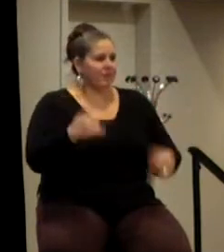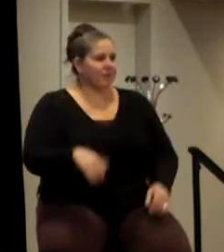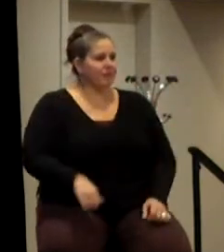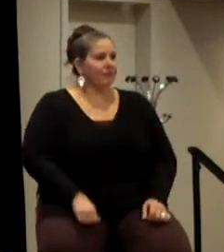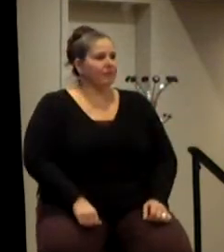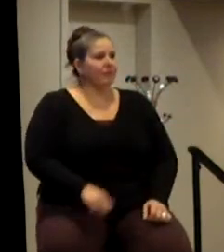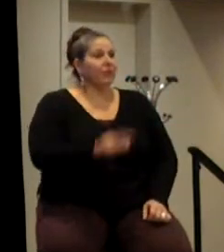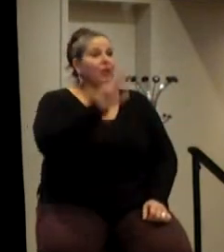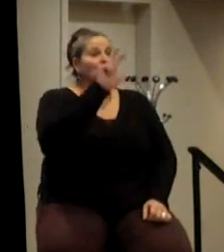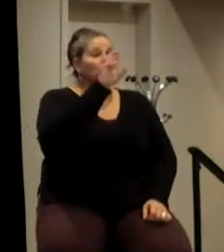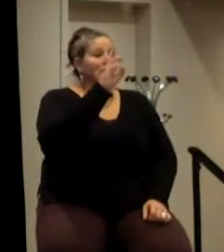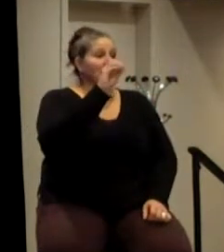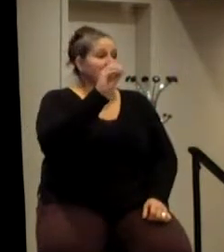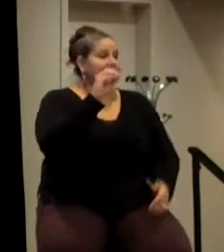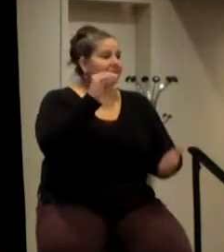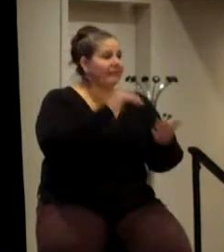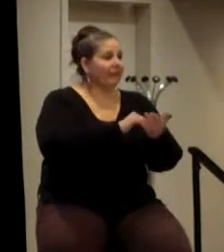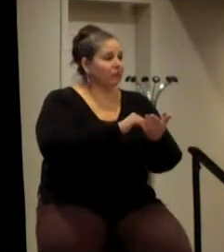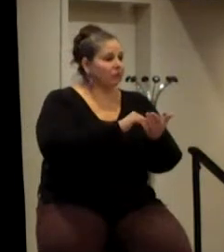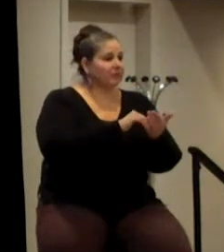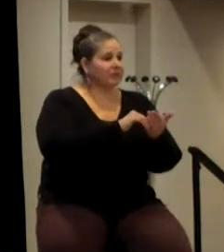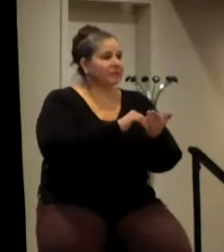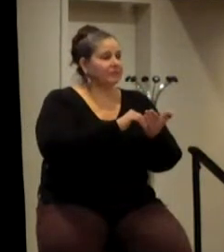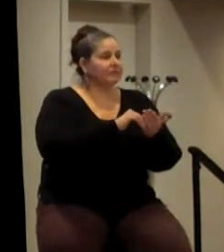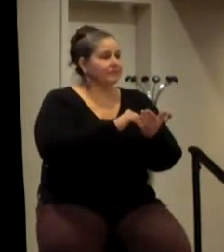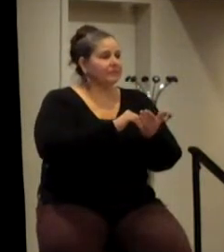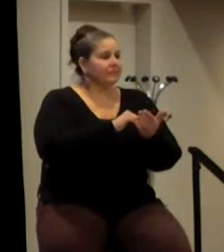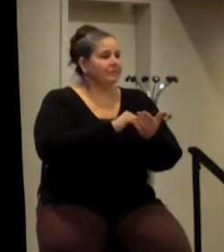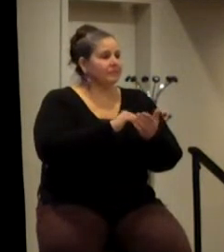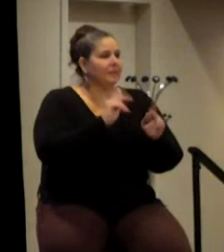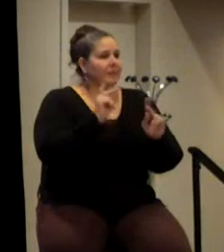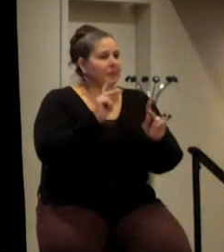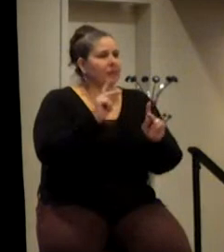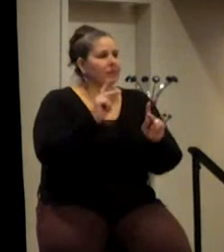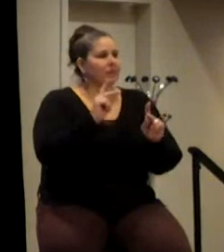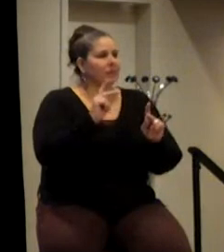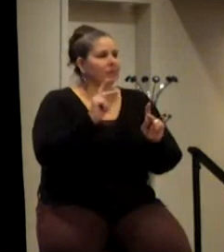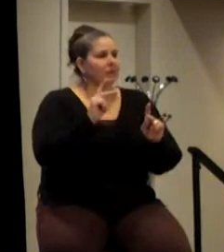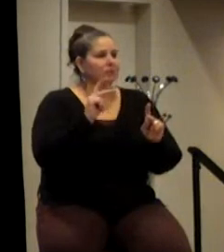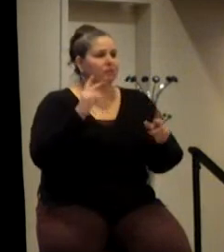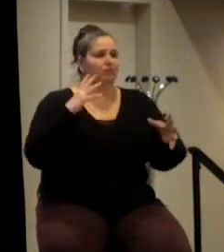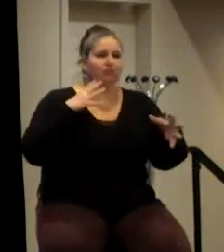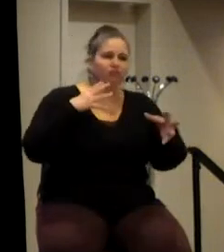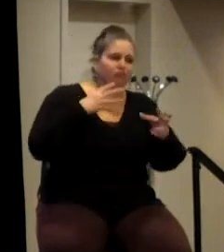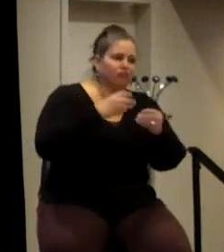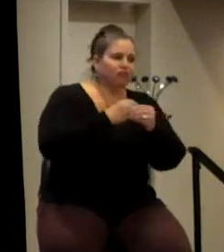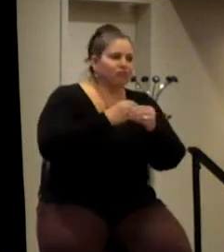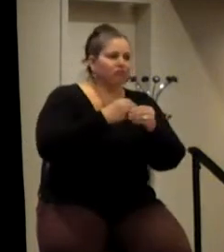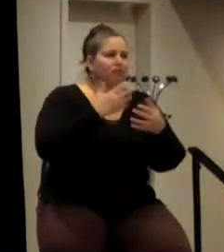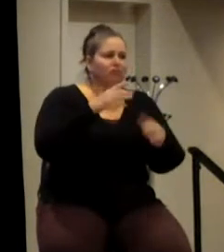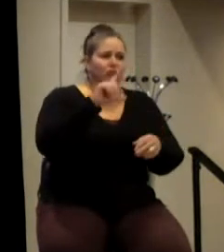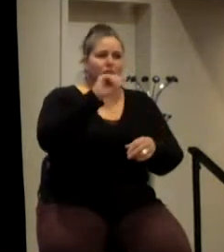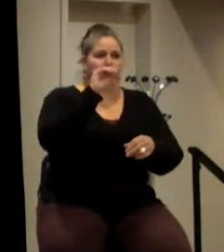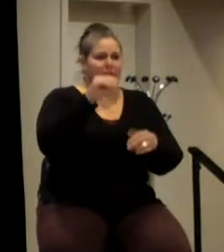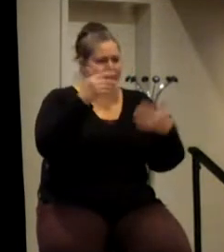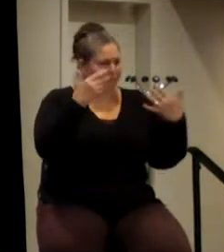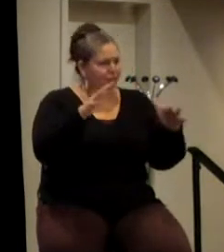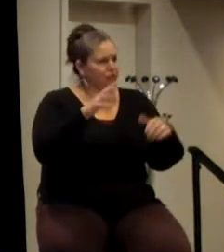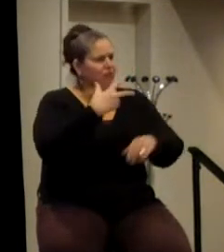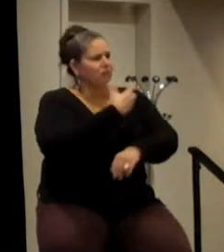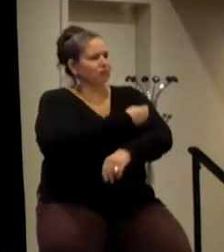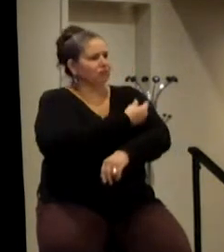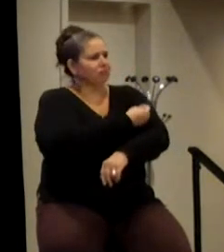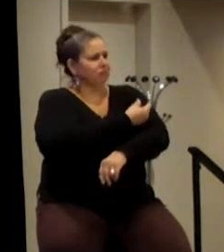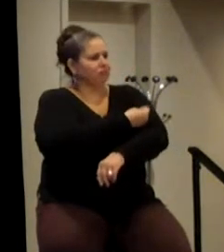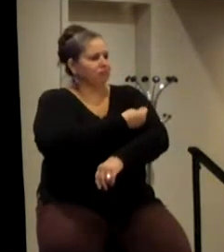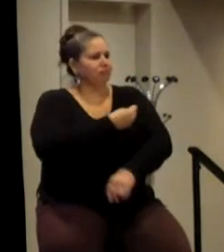74,552, that's 20.7% of that number has been vaccinated with first shots. So we're making progress each week. I